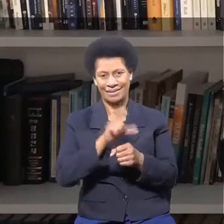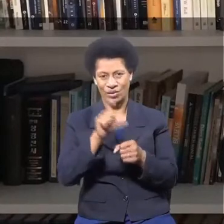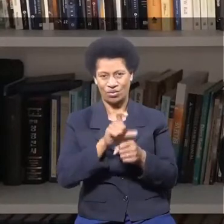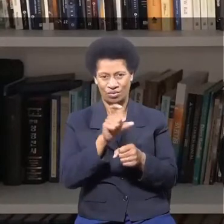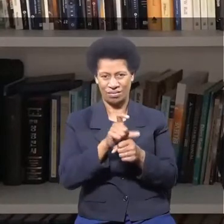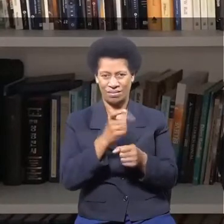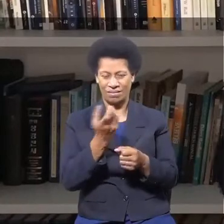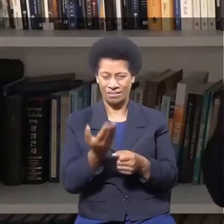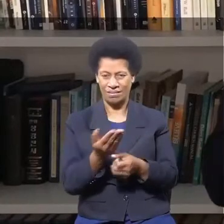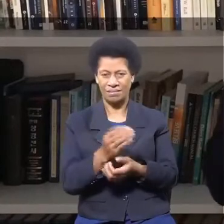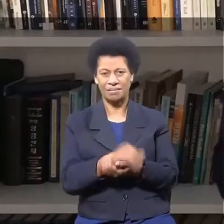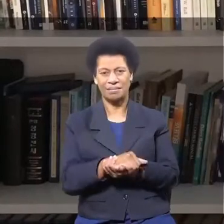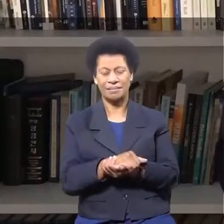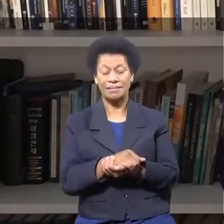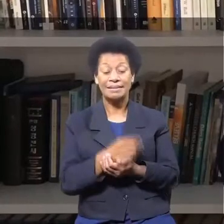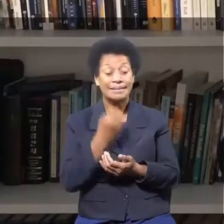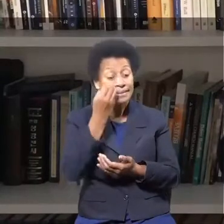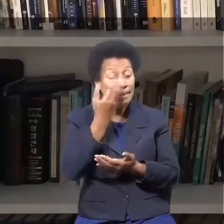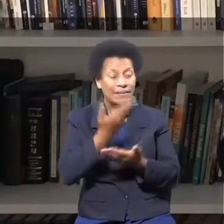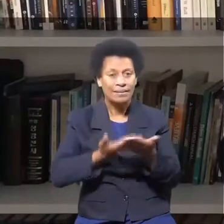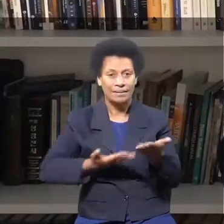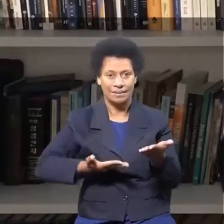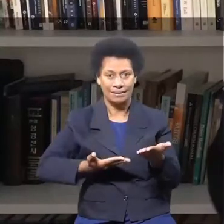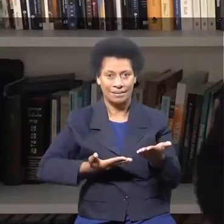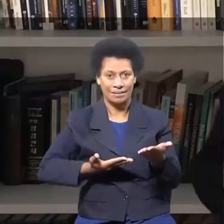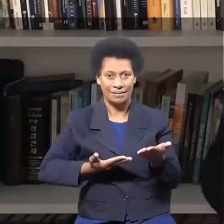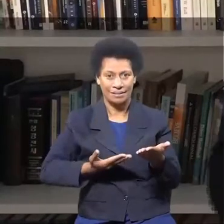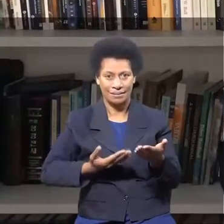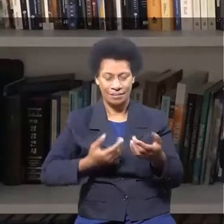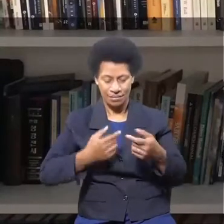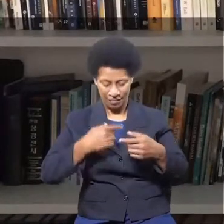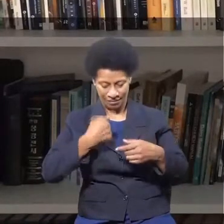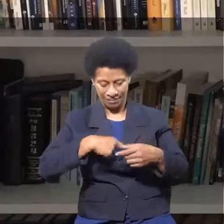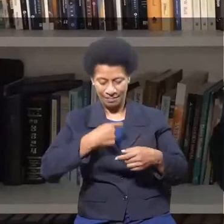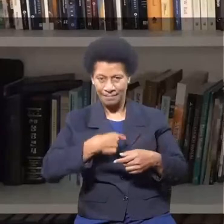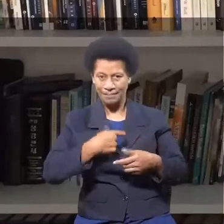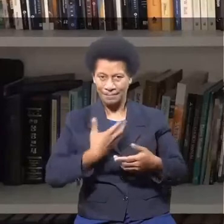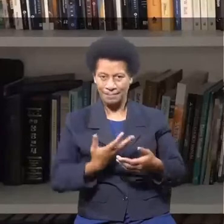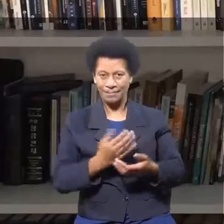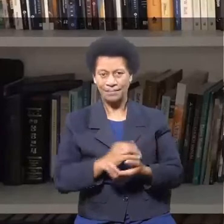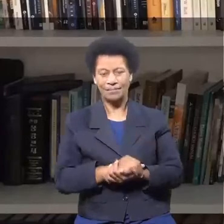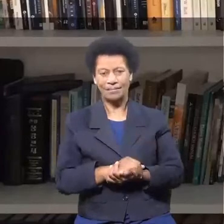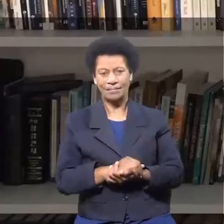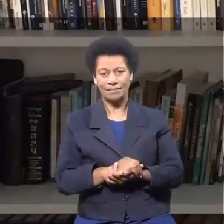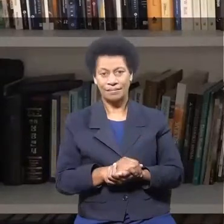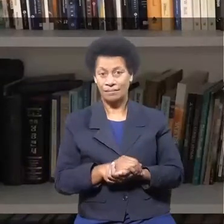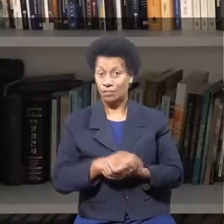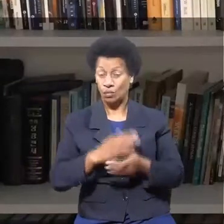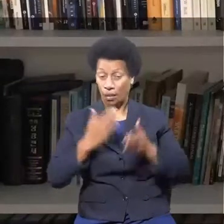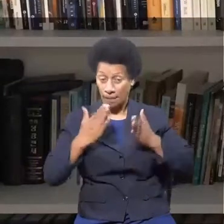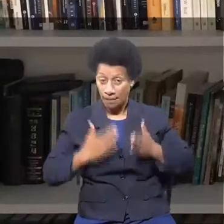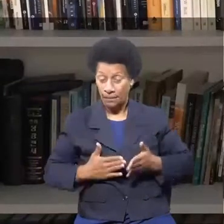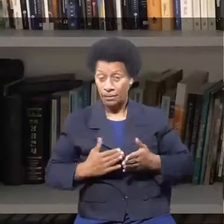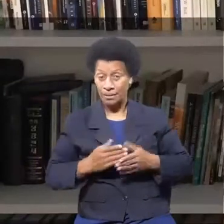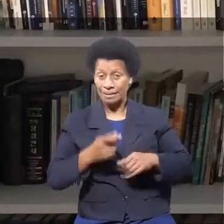creation. Incredible evidence that we find in and of ourselves. Now, it's not only in our bodies, in our genes, in